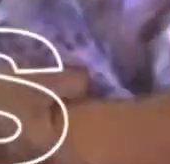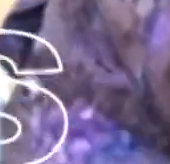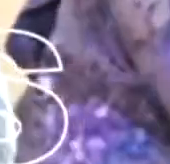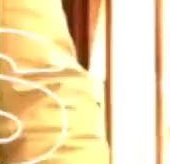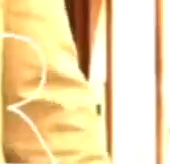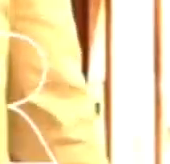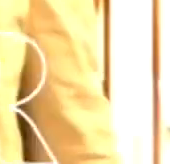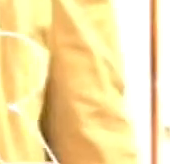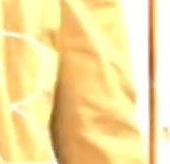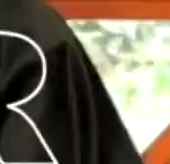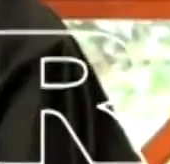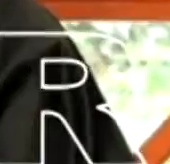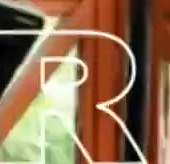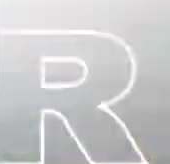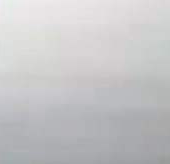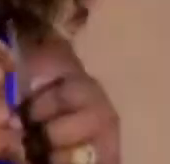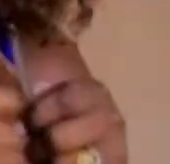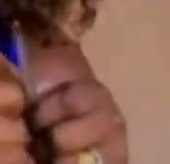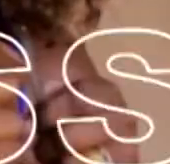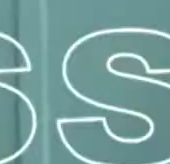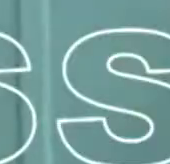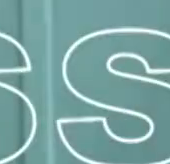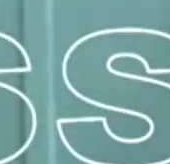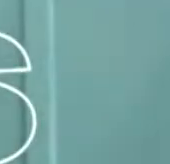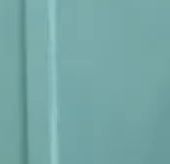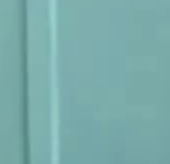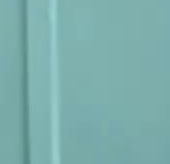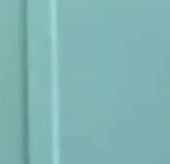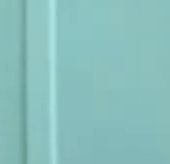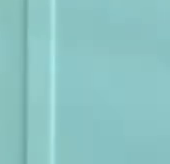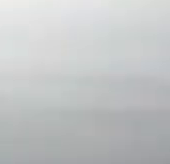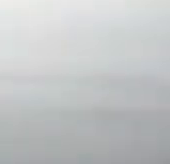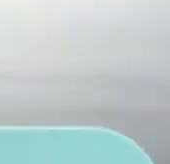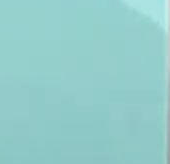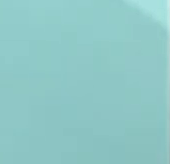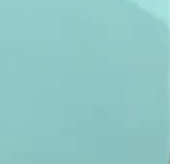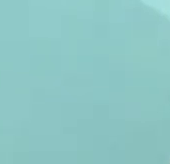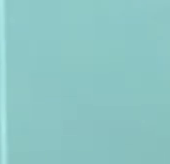Greed that yields power and a hunger for success.